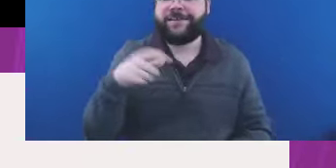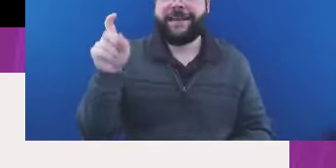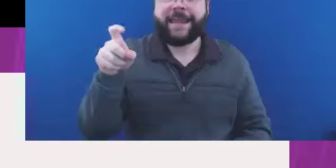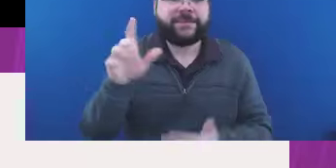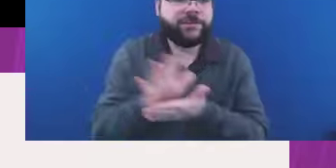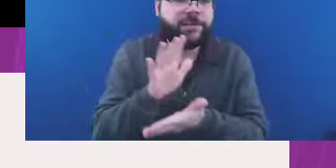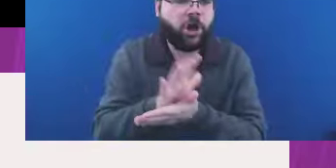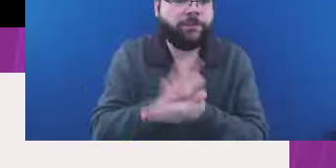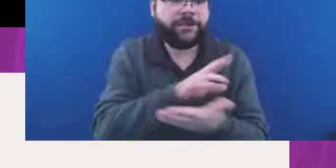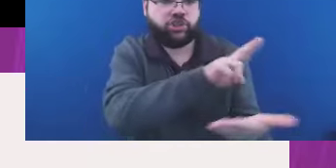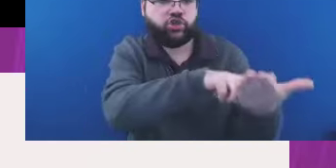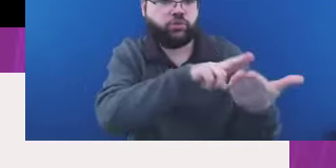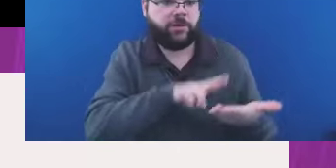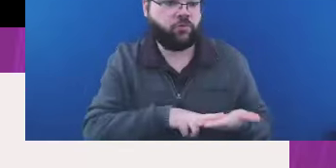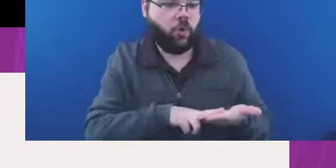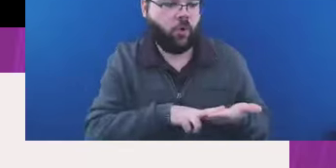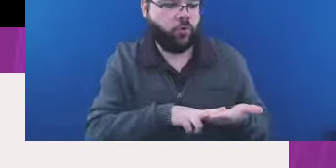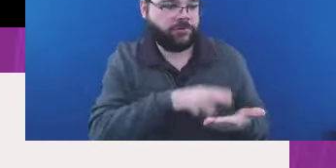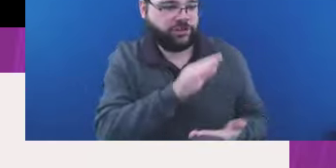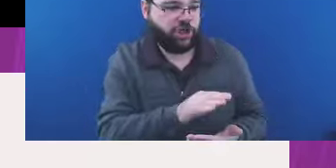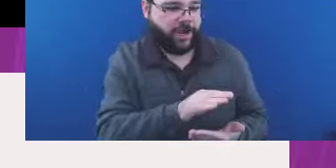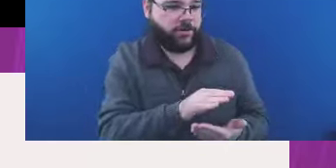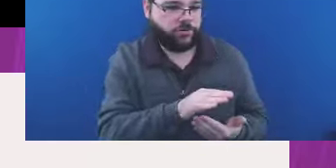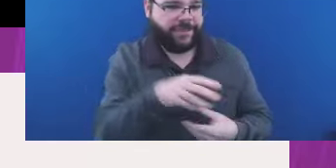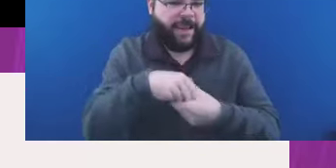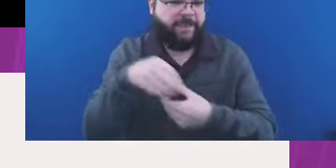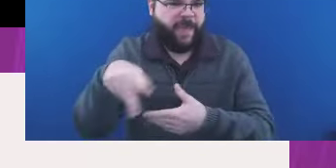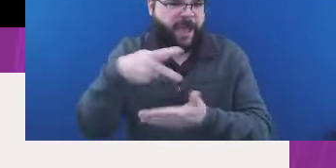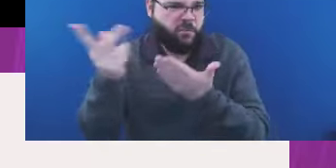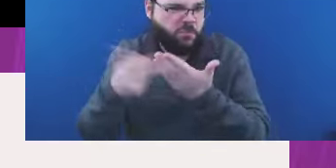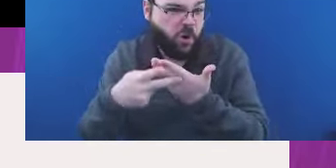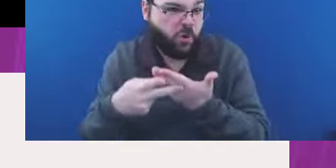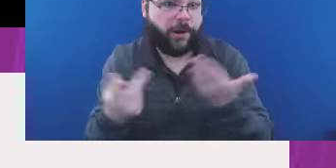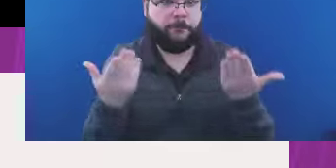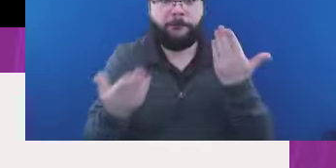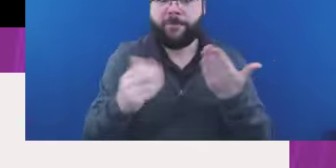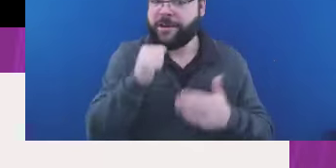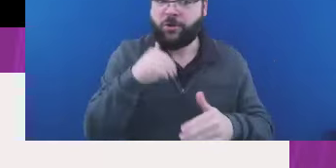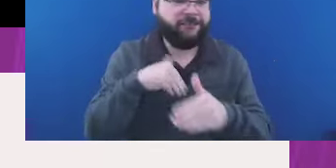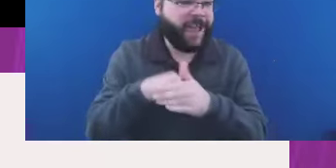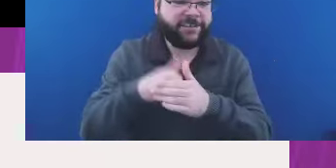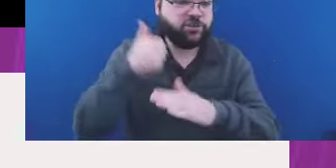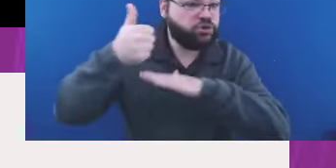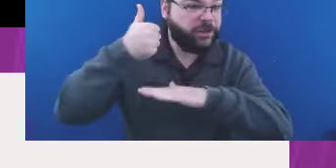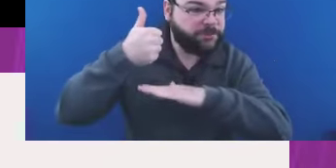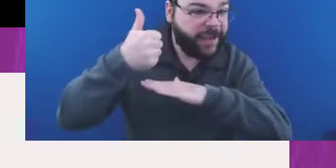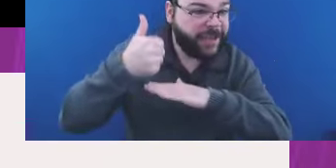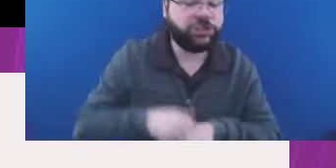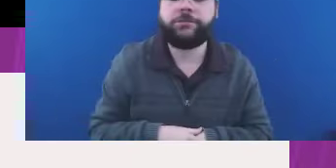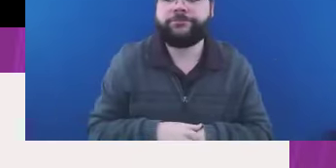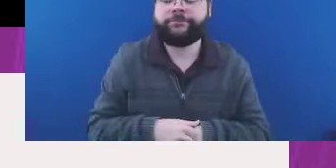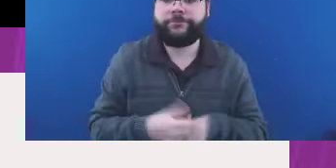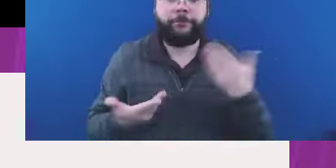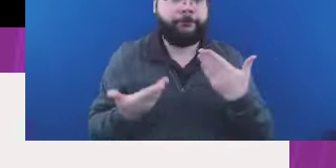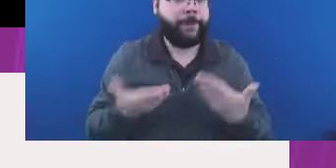would need to enroll your child in a program. They may not have reliable access to transportation, and in their